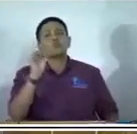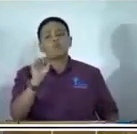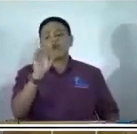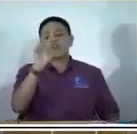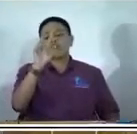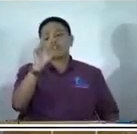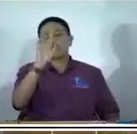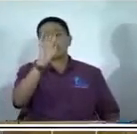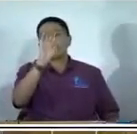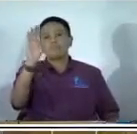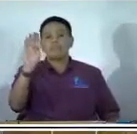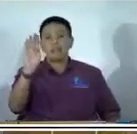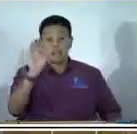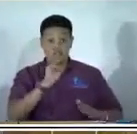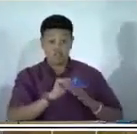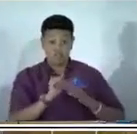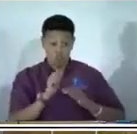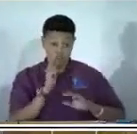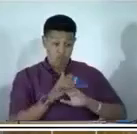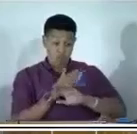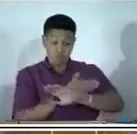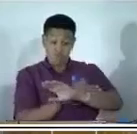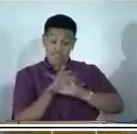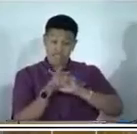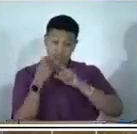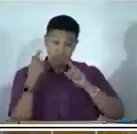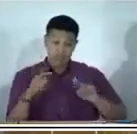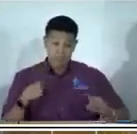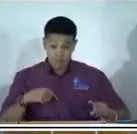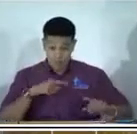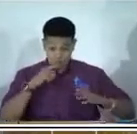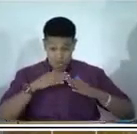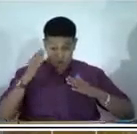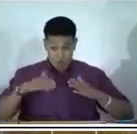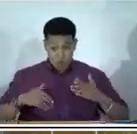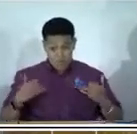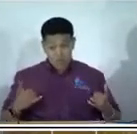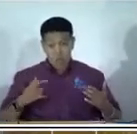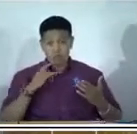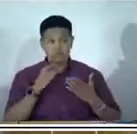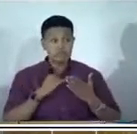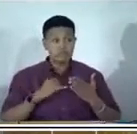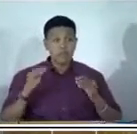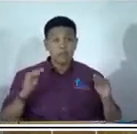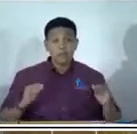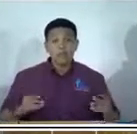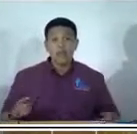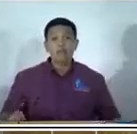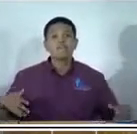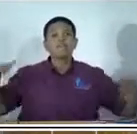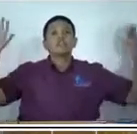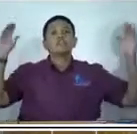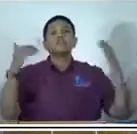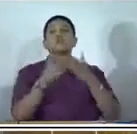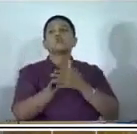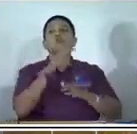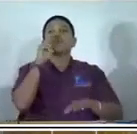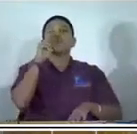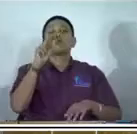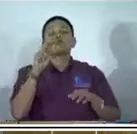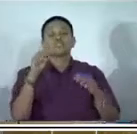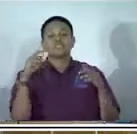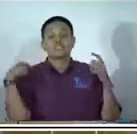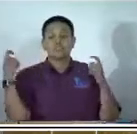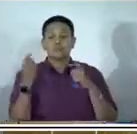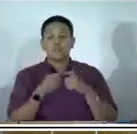$2.3 billion upgrade, and we have completed now the designs of the new look Spanish Town Hospital.